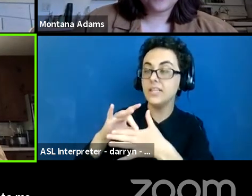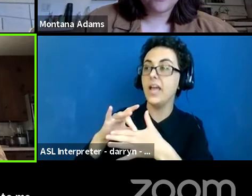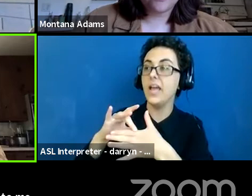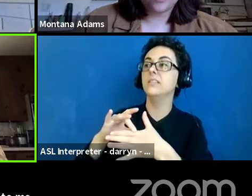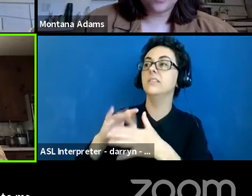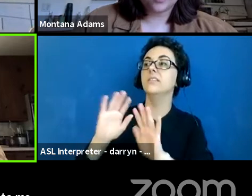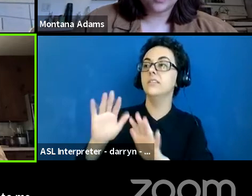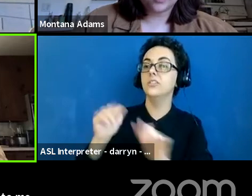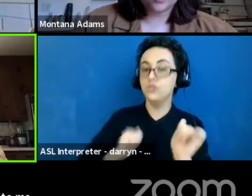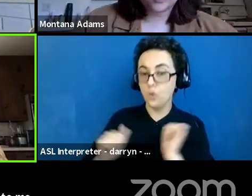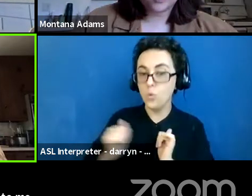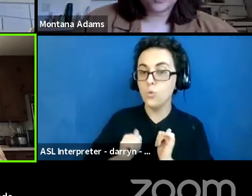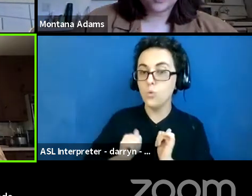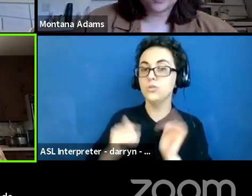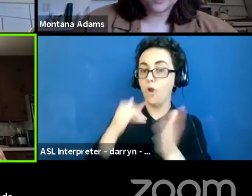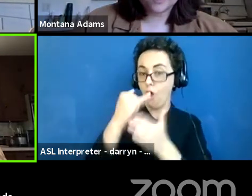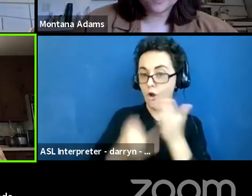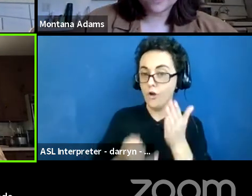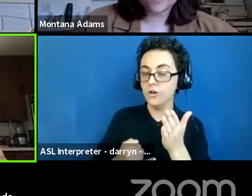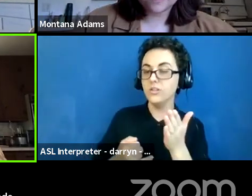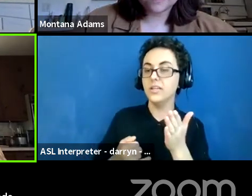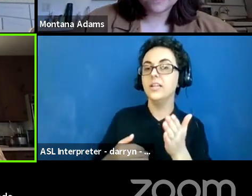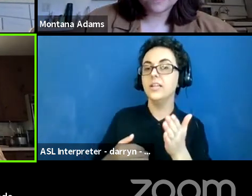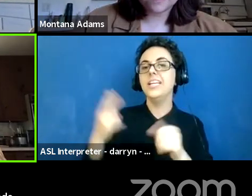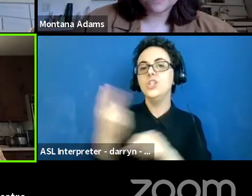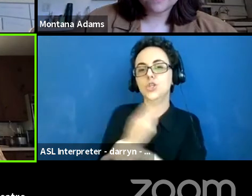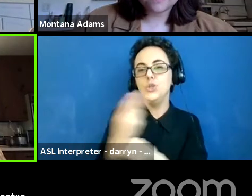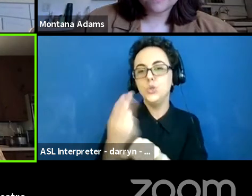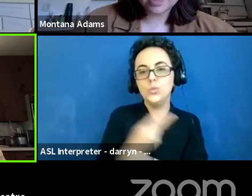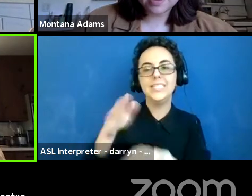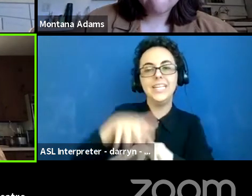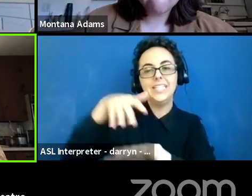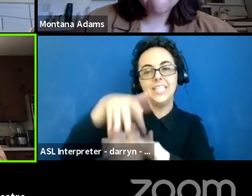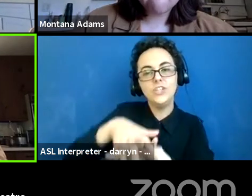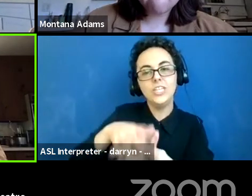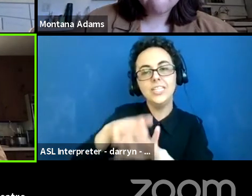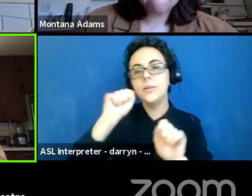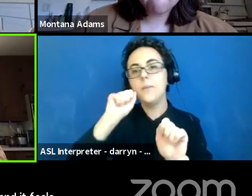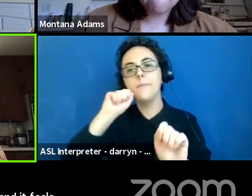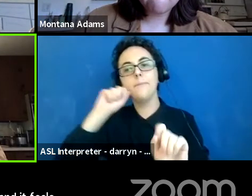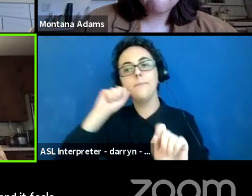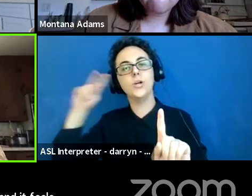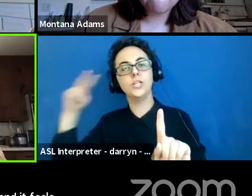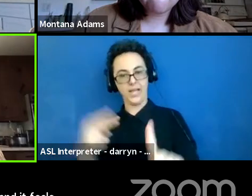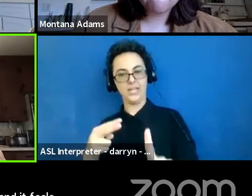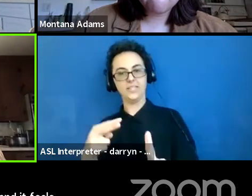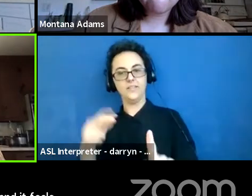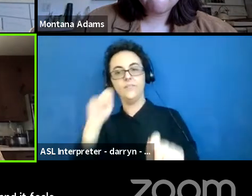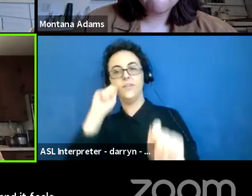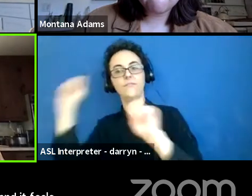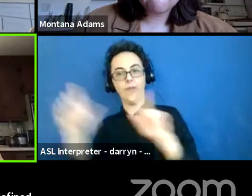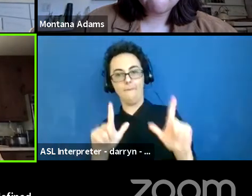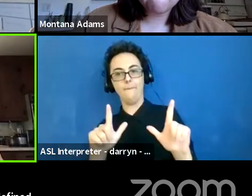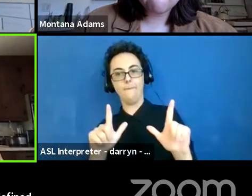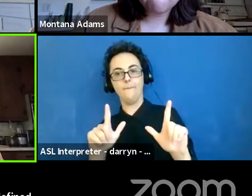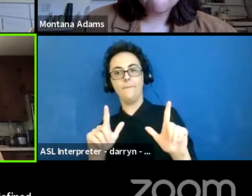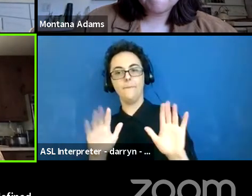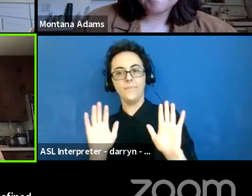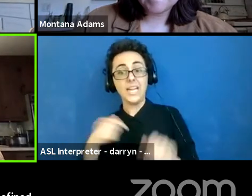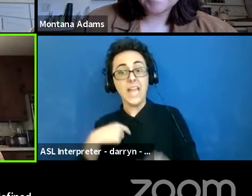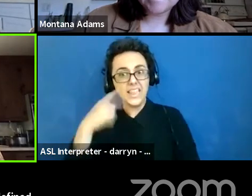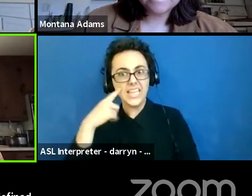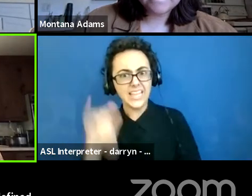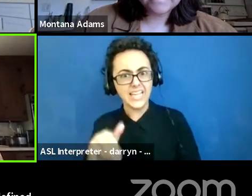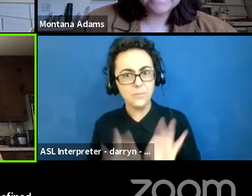that feels a lot like Native theater, and it feels like something that does need to be defined. I think because we